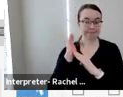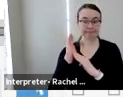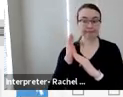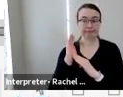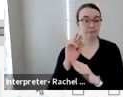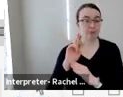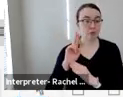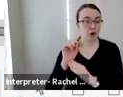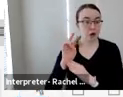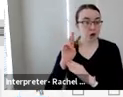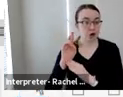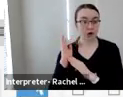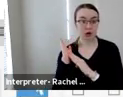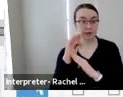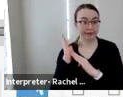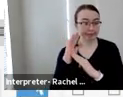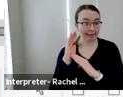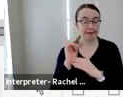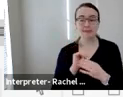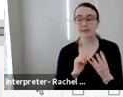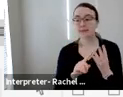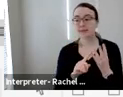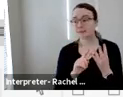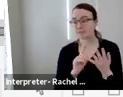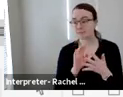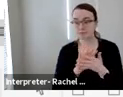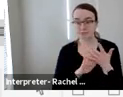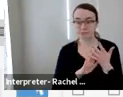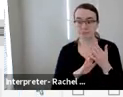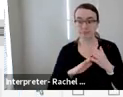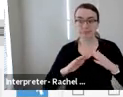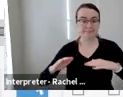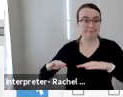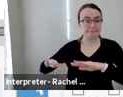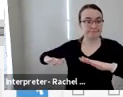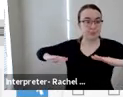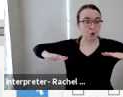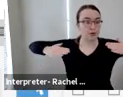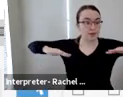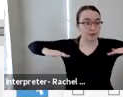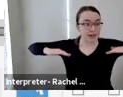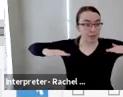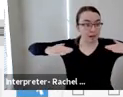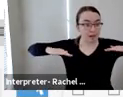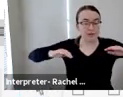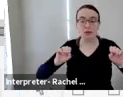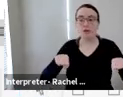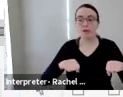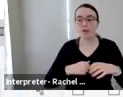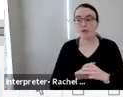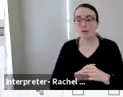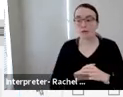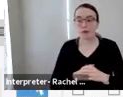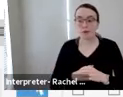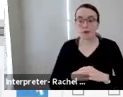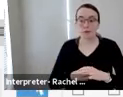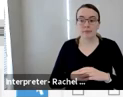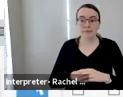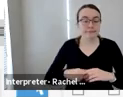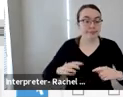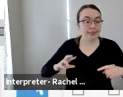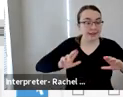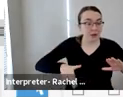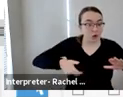rudder articulates, the horizontal stabilizers articulate, the landing gear goes in,